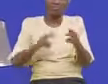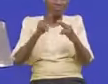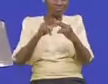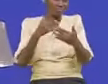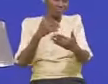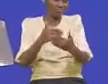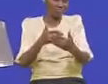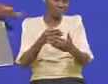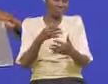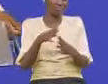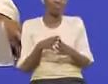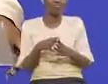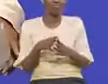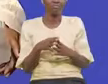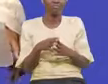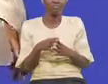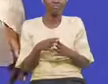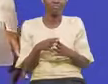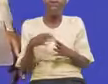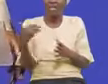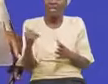Aƒetɔ la le axawo dzi.